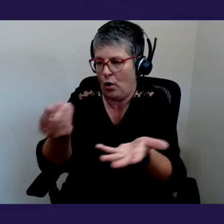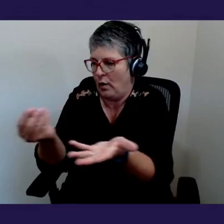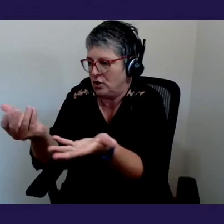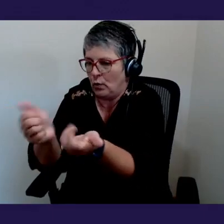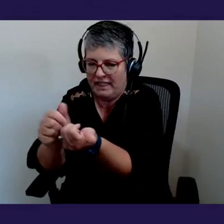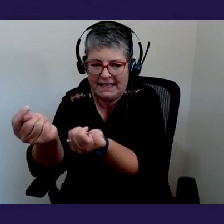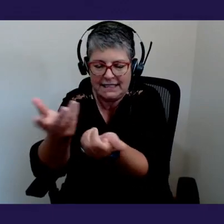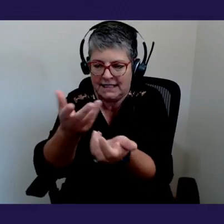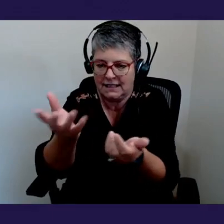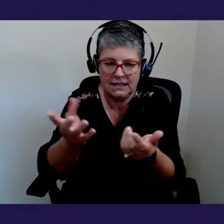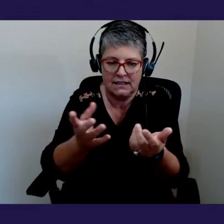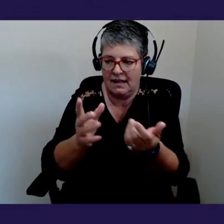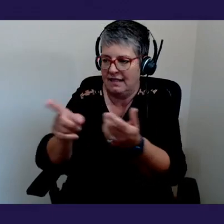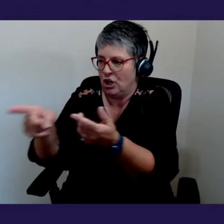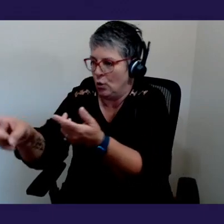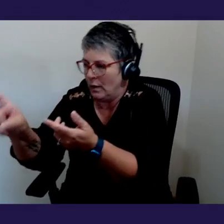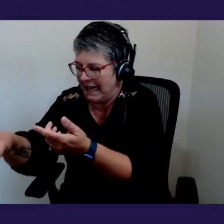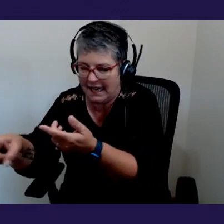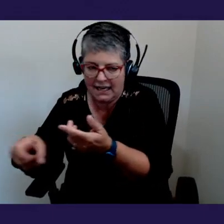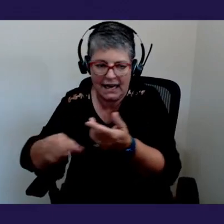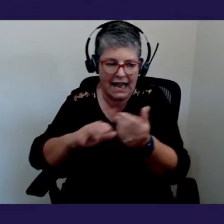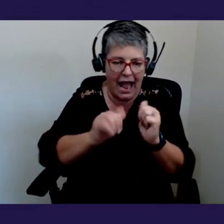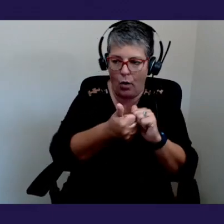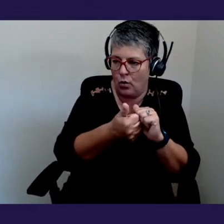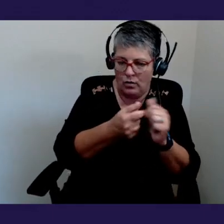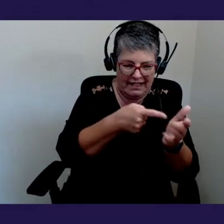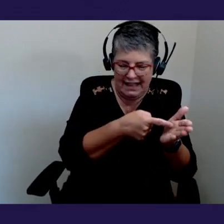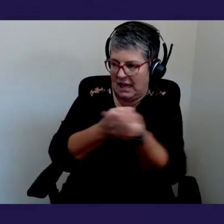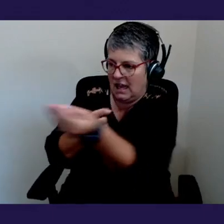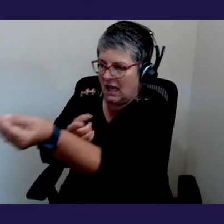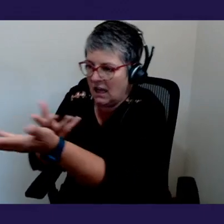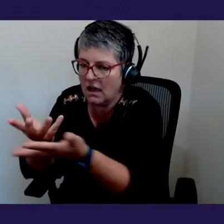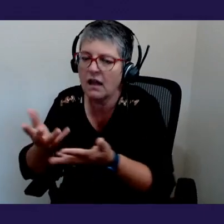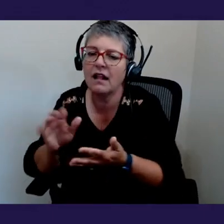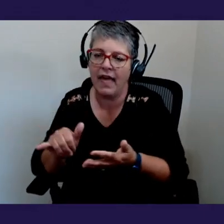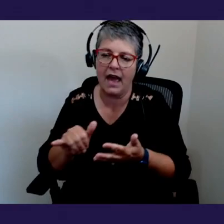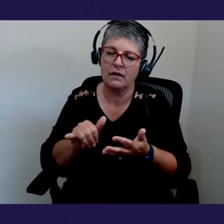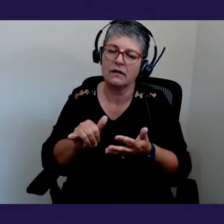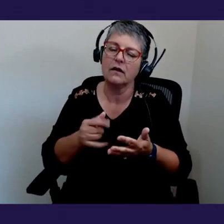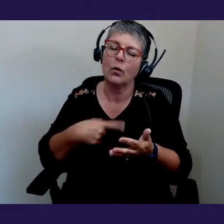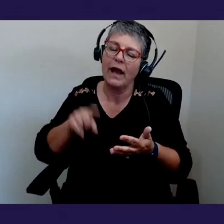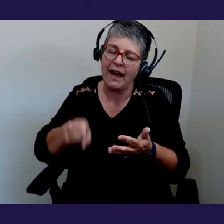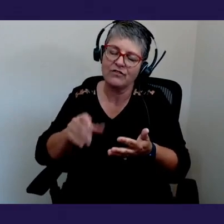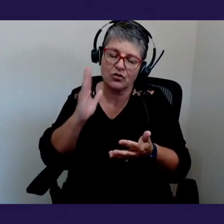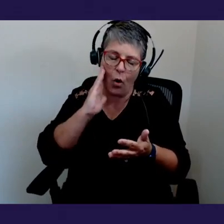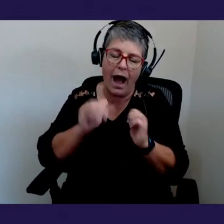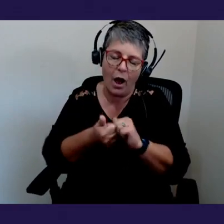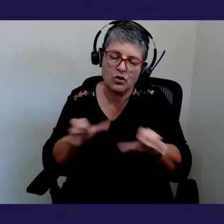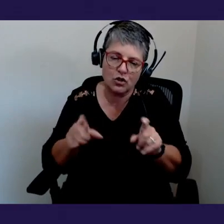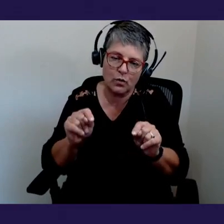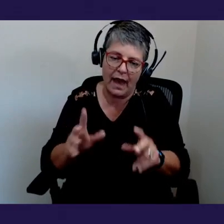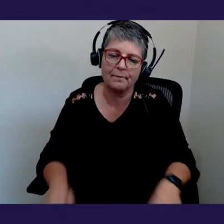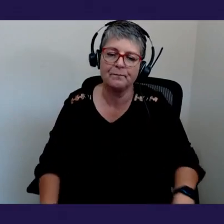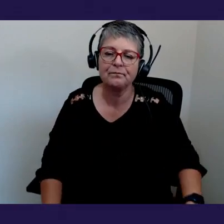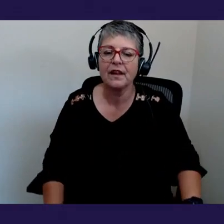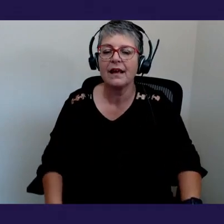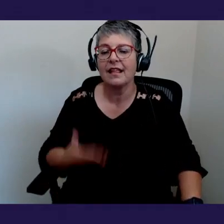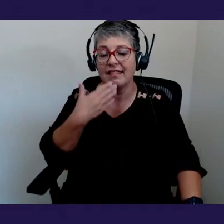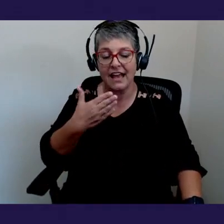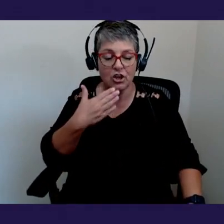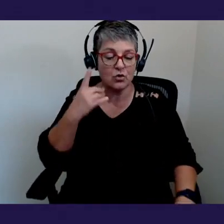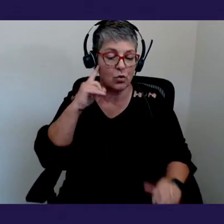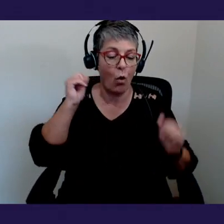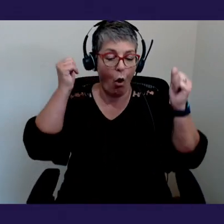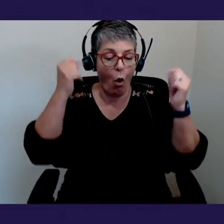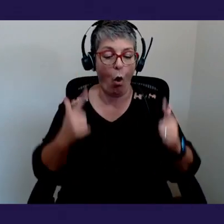people who need it most get it is indeed worth underscoring. Thank you so much to all of our panelists for